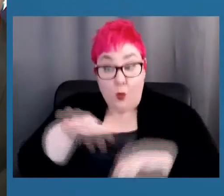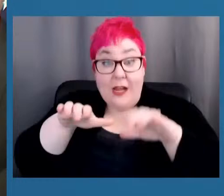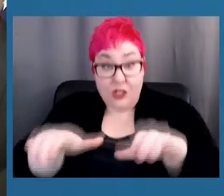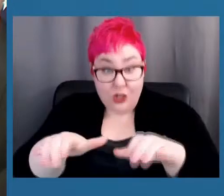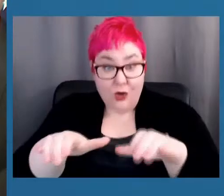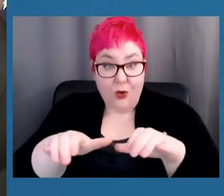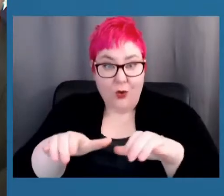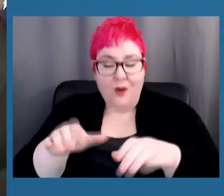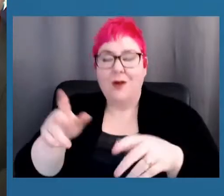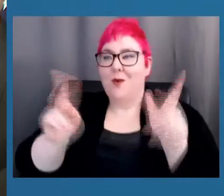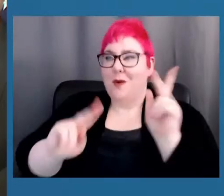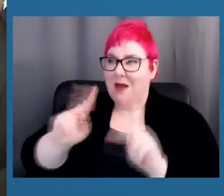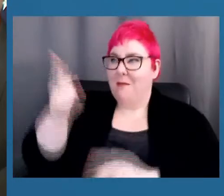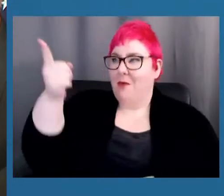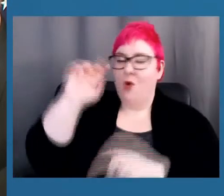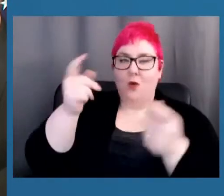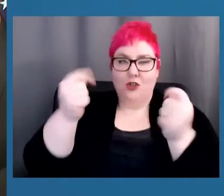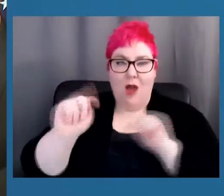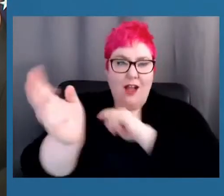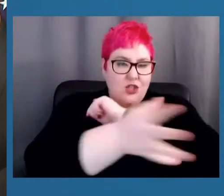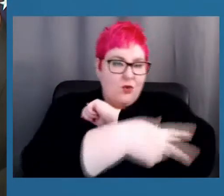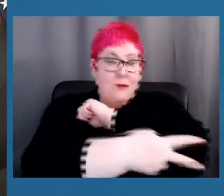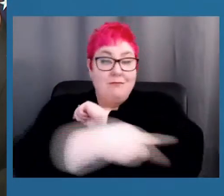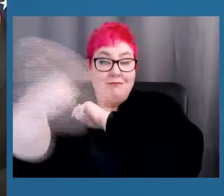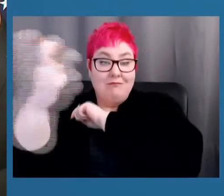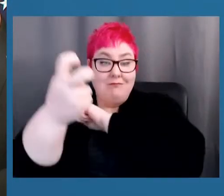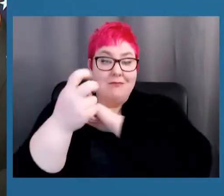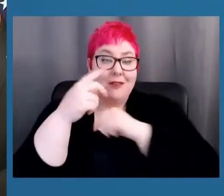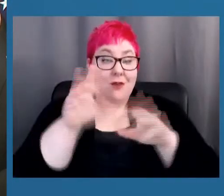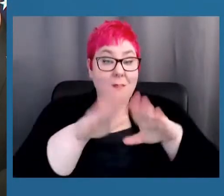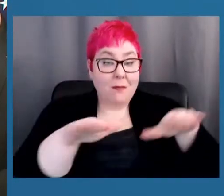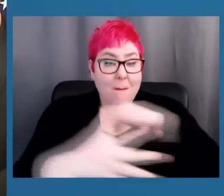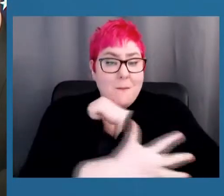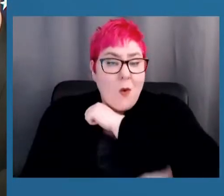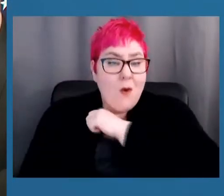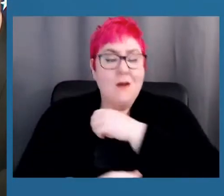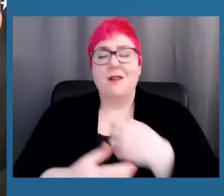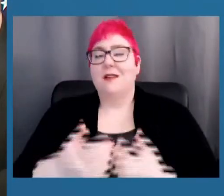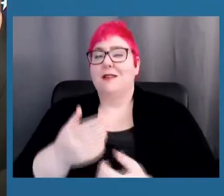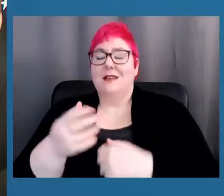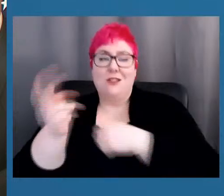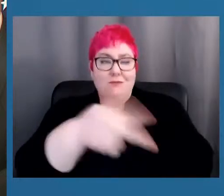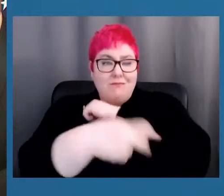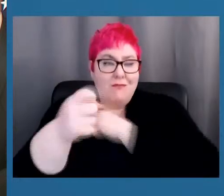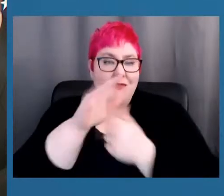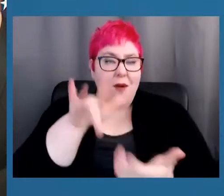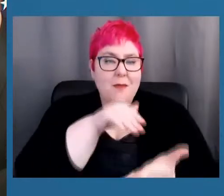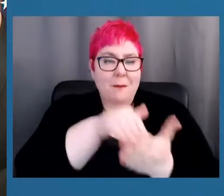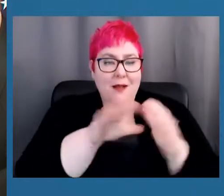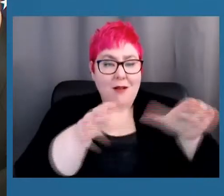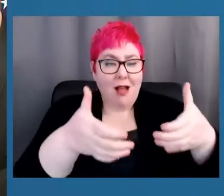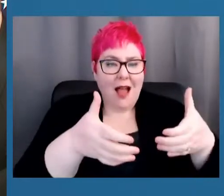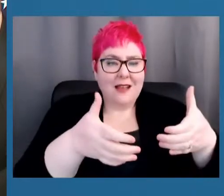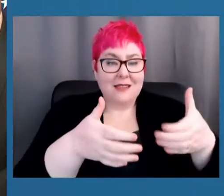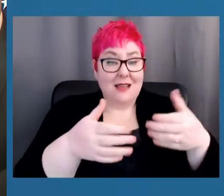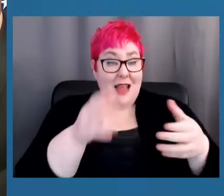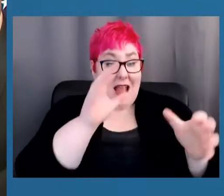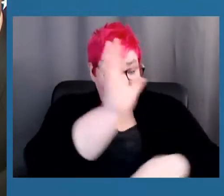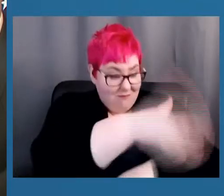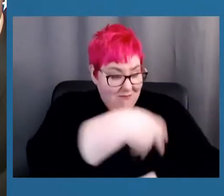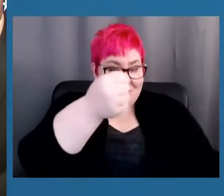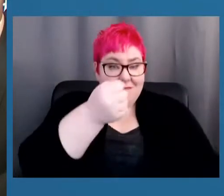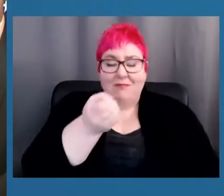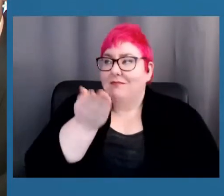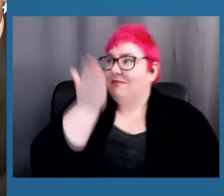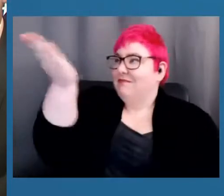Hood, taking from the poor, taking from the middle class to give to the super rich? We